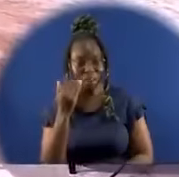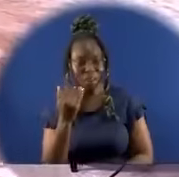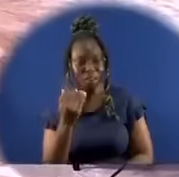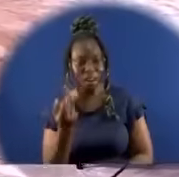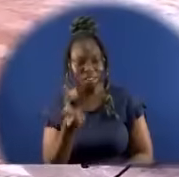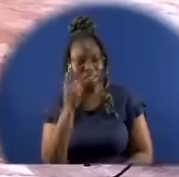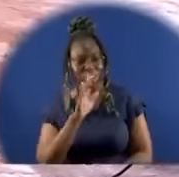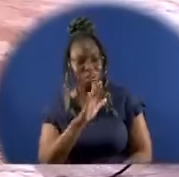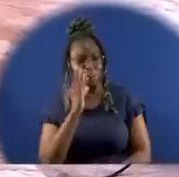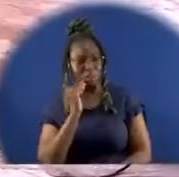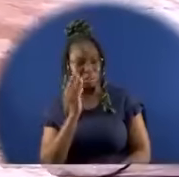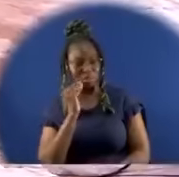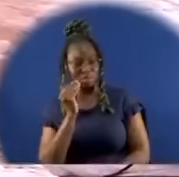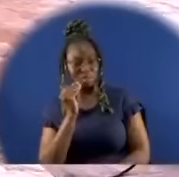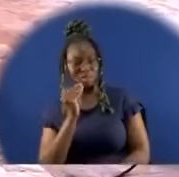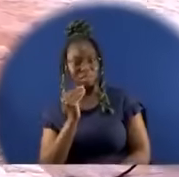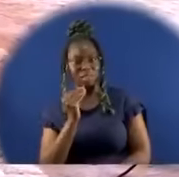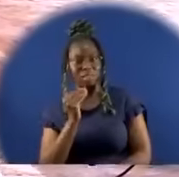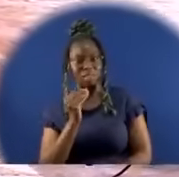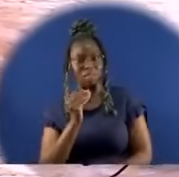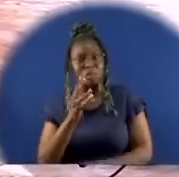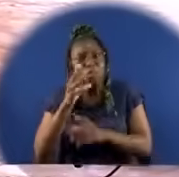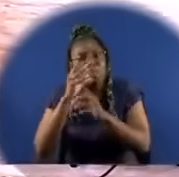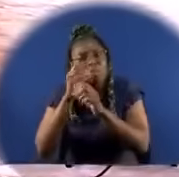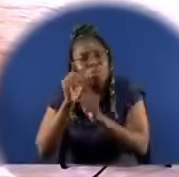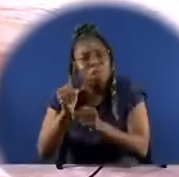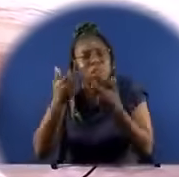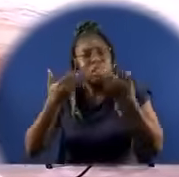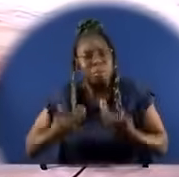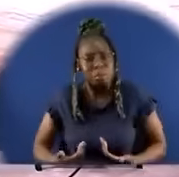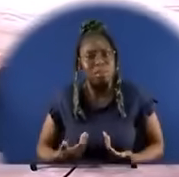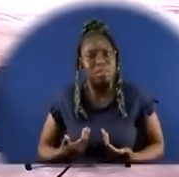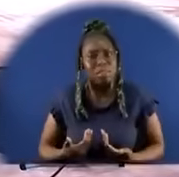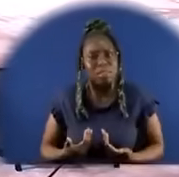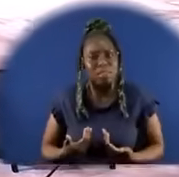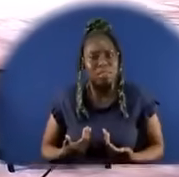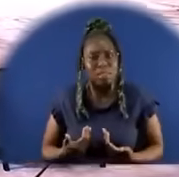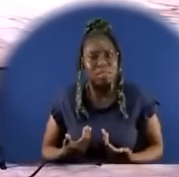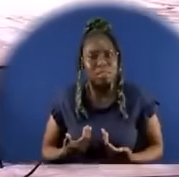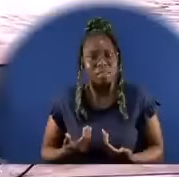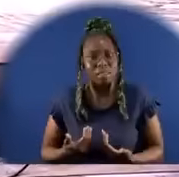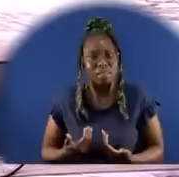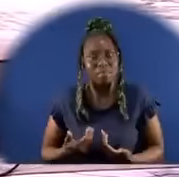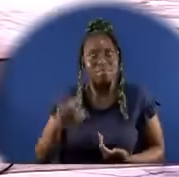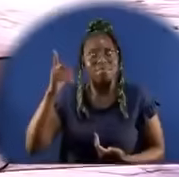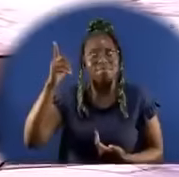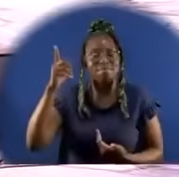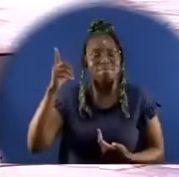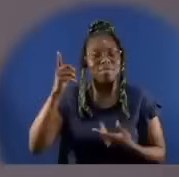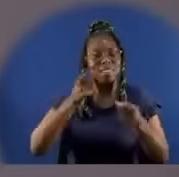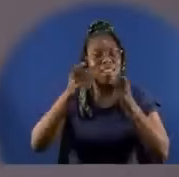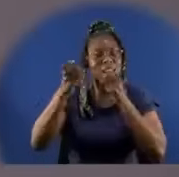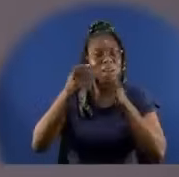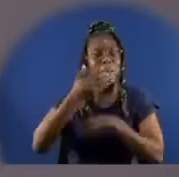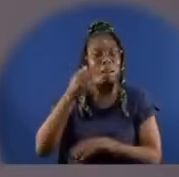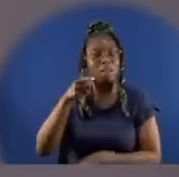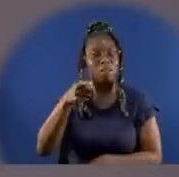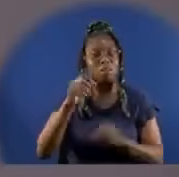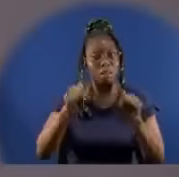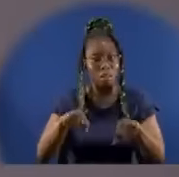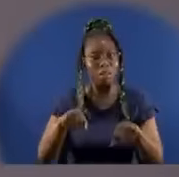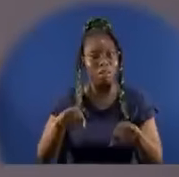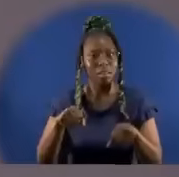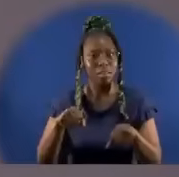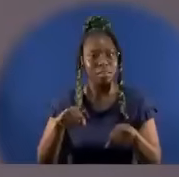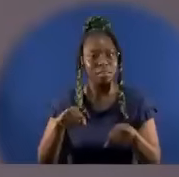And the word to you is, trust me. I can handle this better than you can. Trust me. I can deal with this